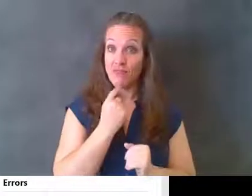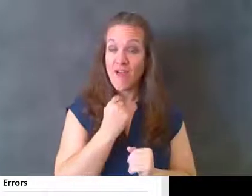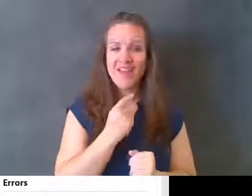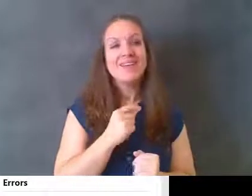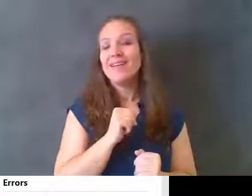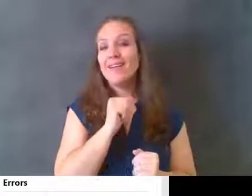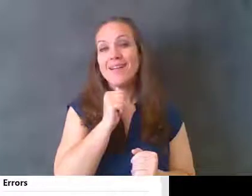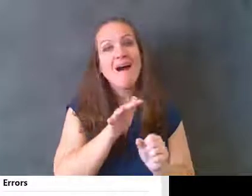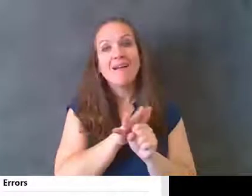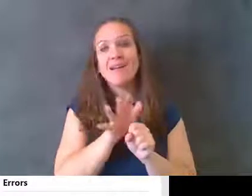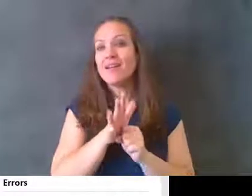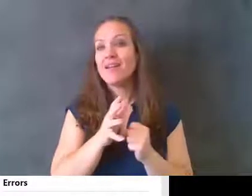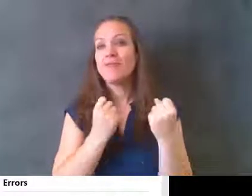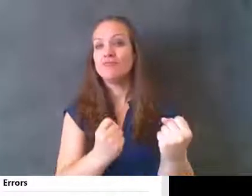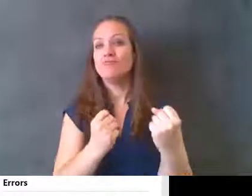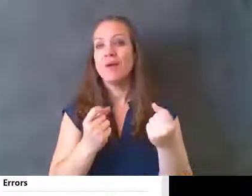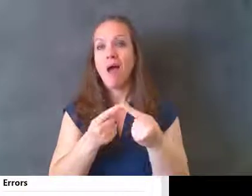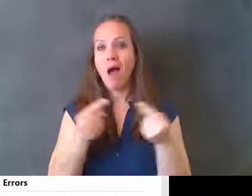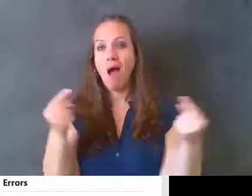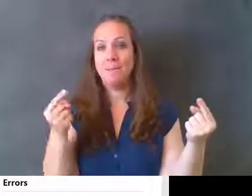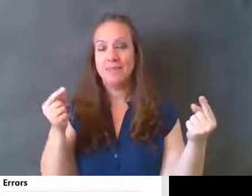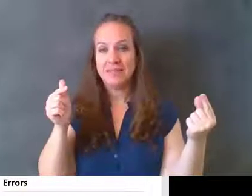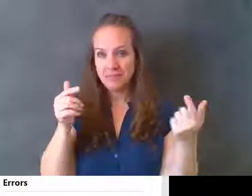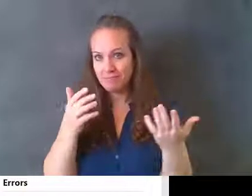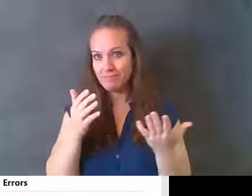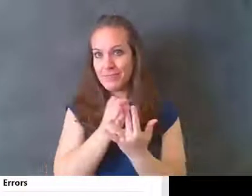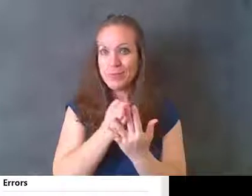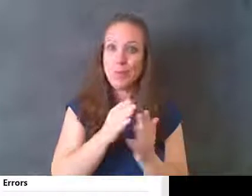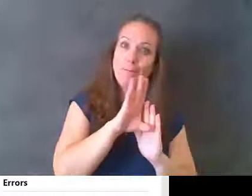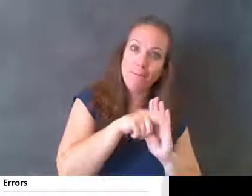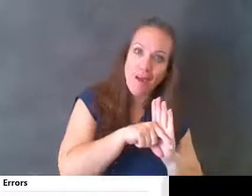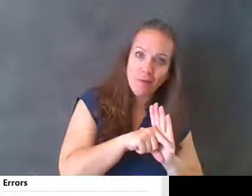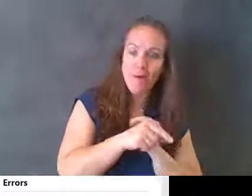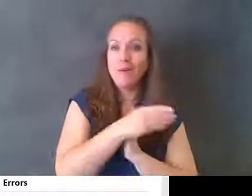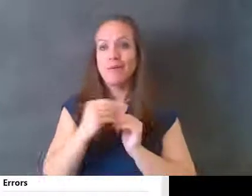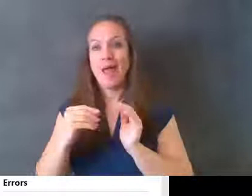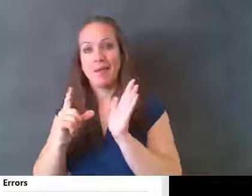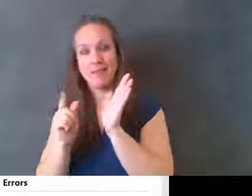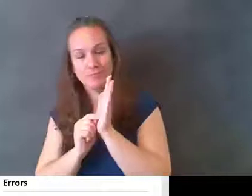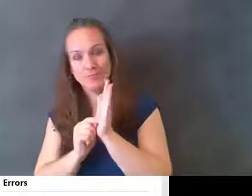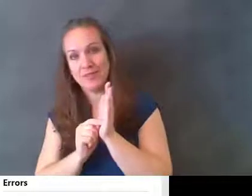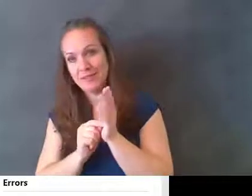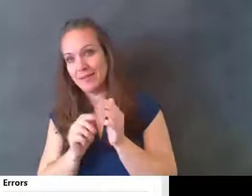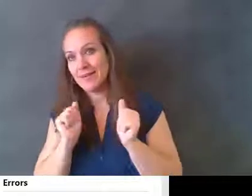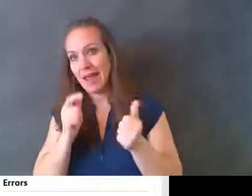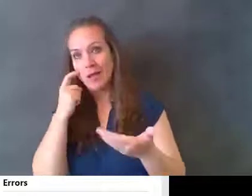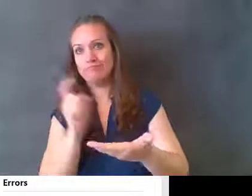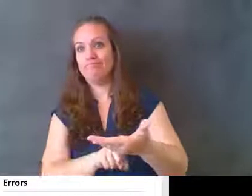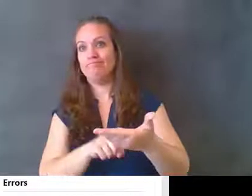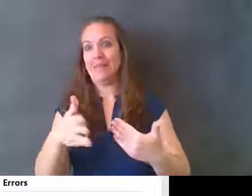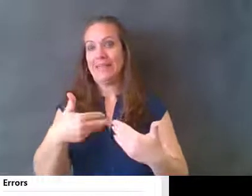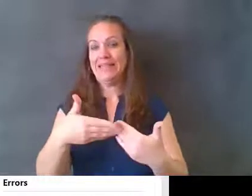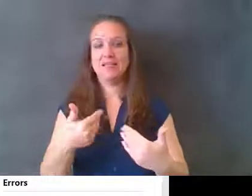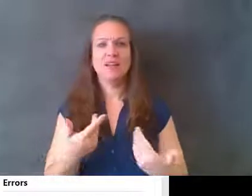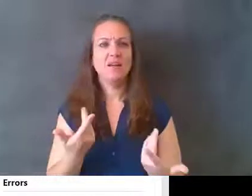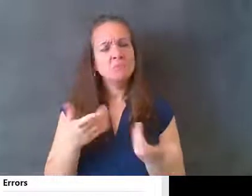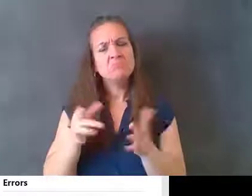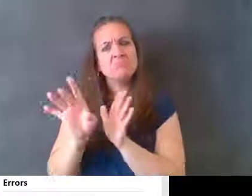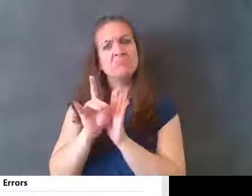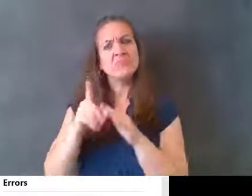the background and the text to be easily readable. So you'll want to edit that, pick a different